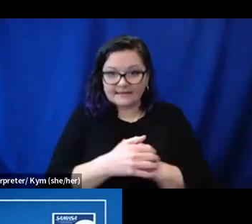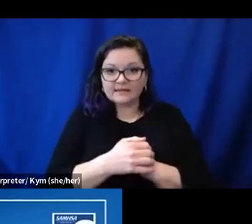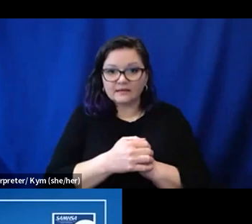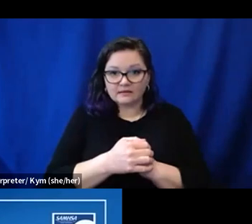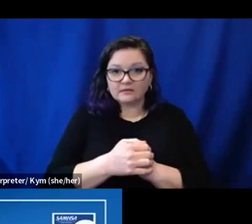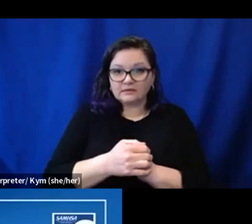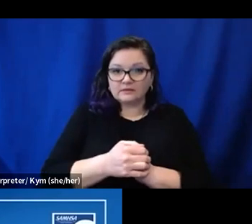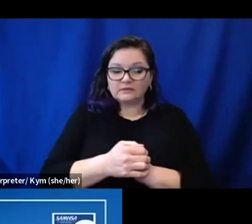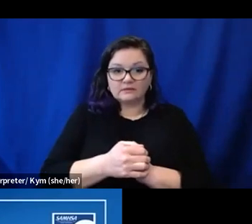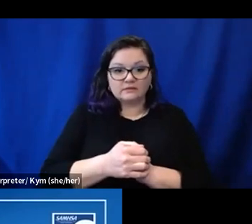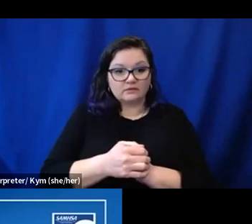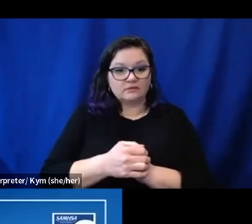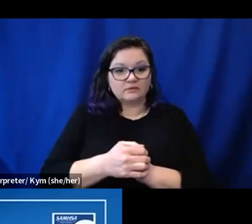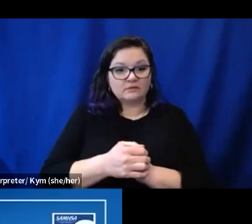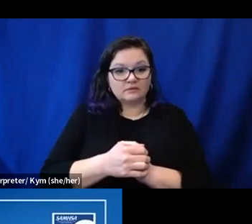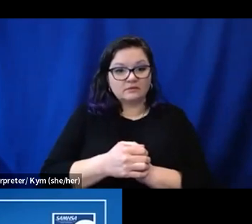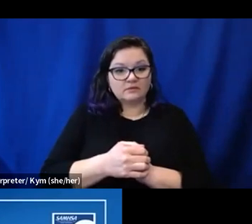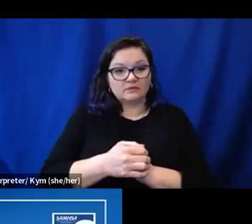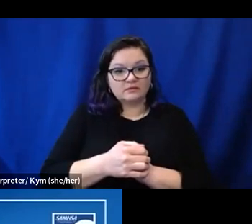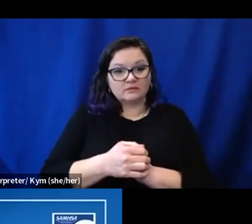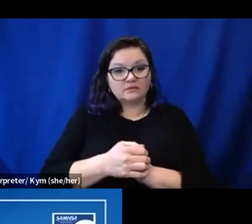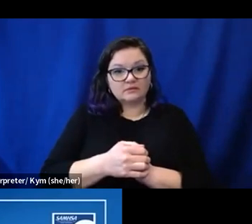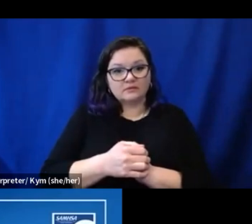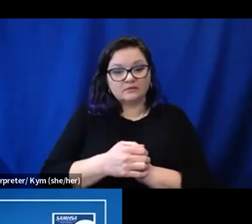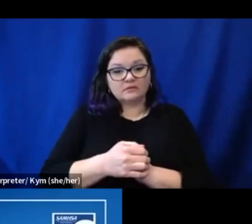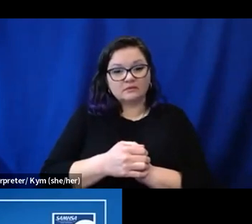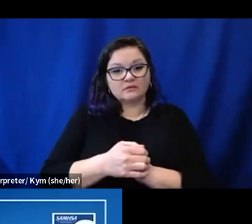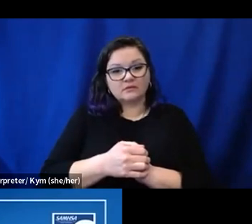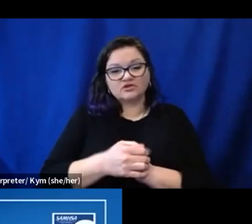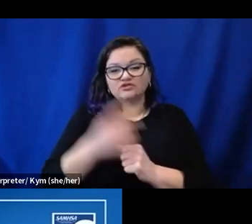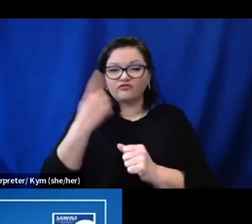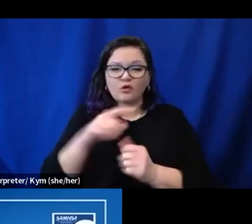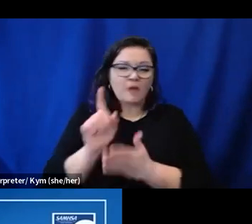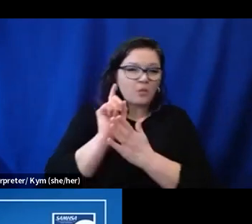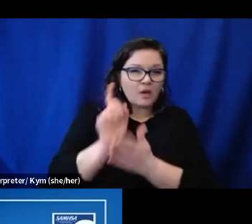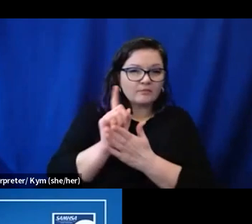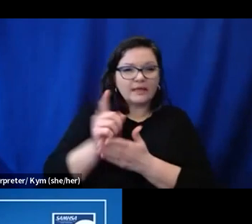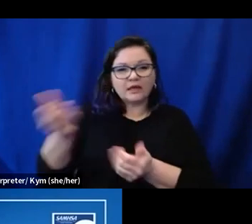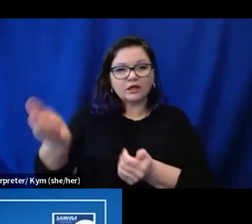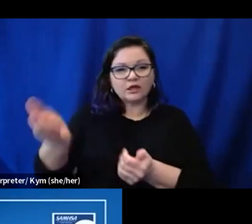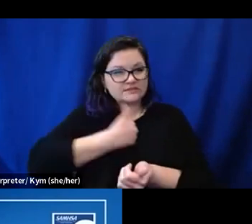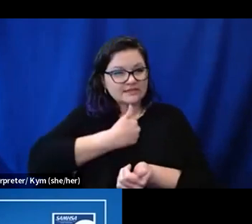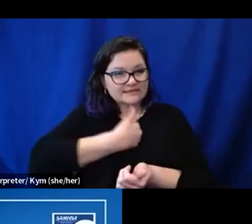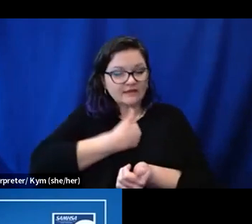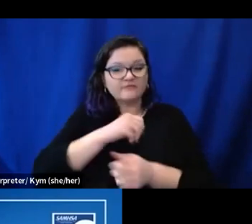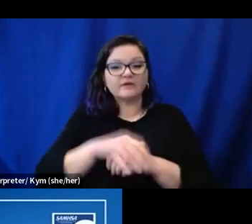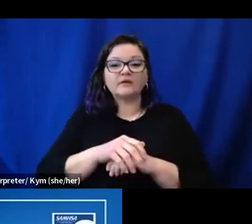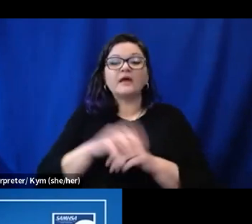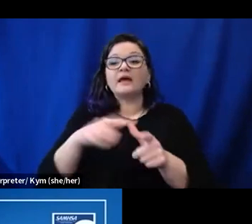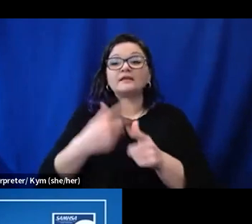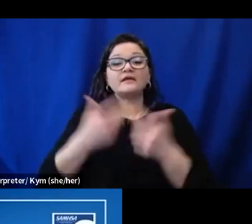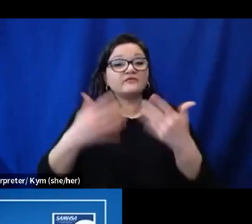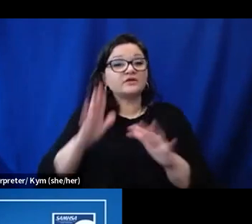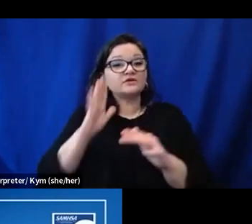I will just spend a moment to introduce myself, and then I'll ask